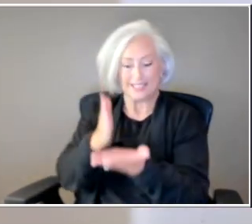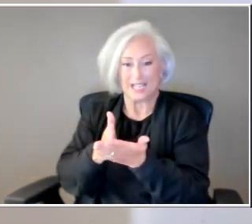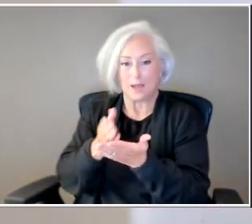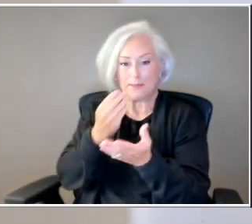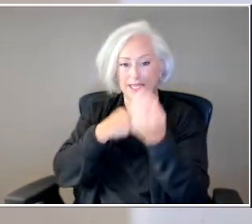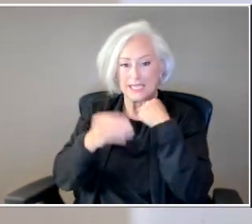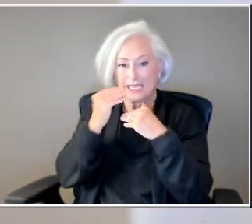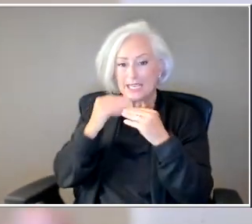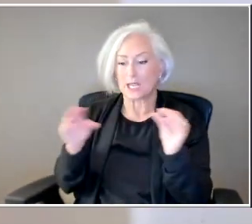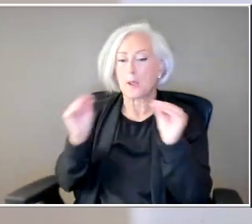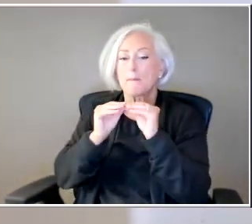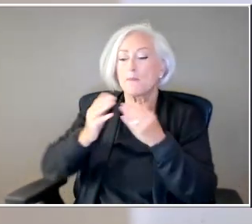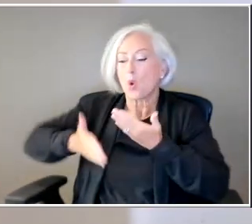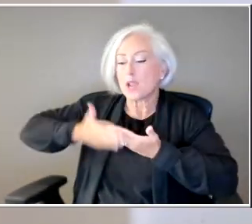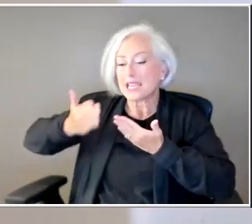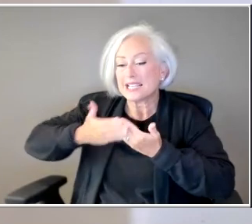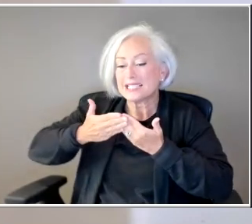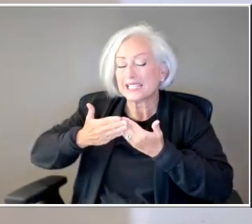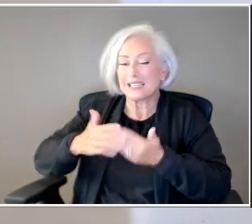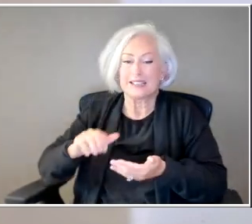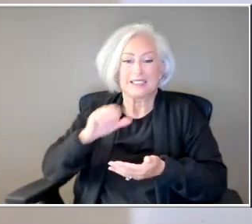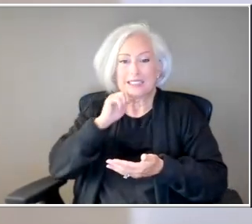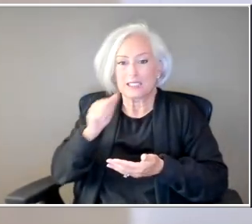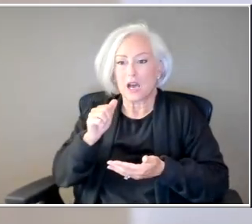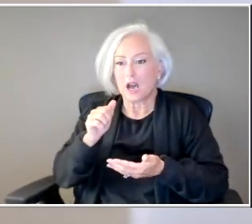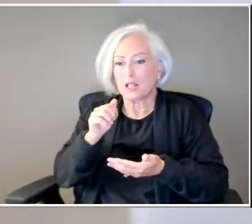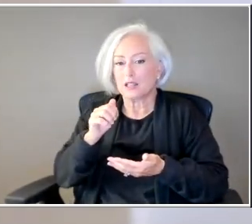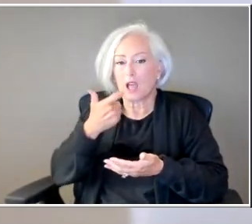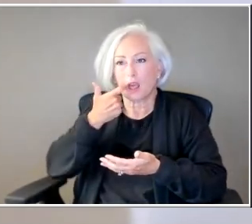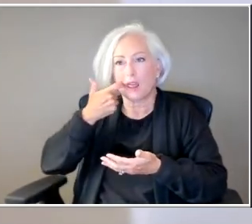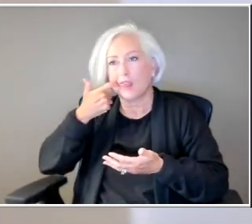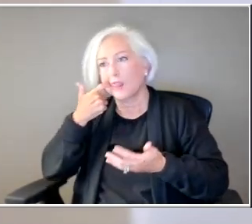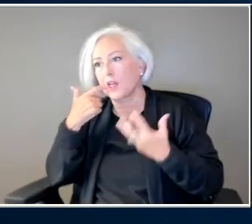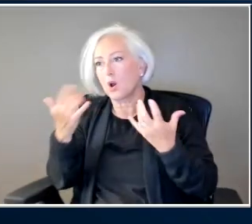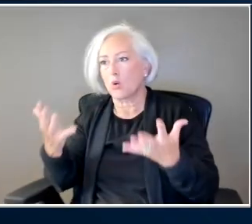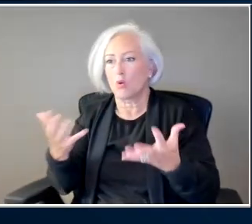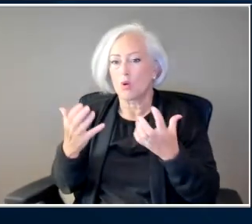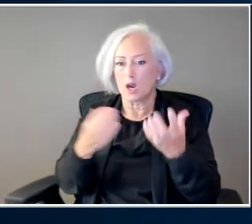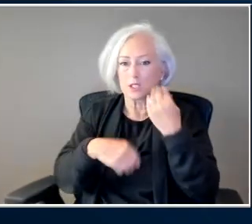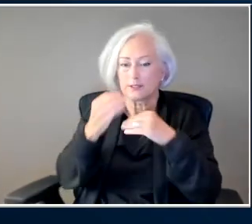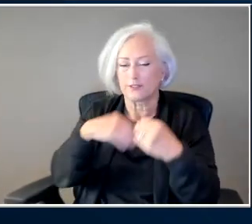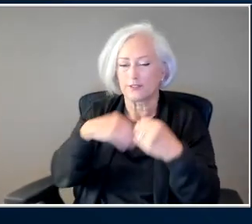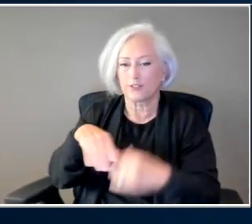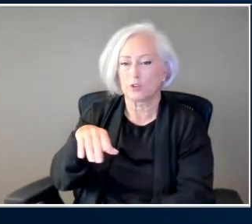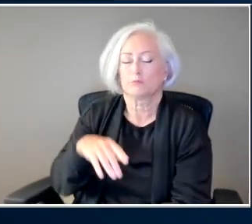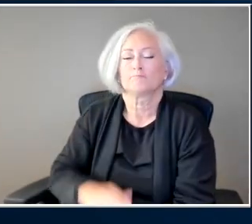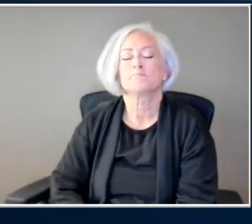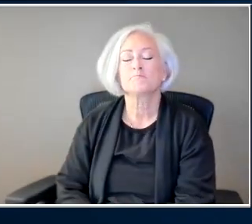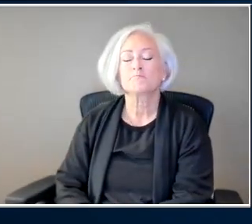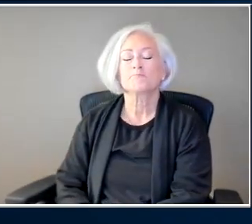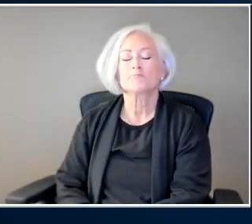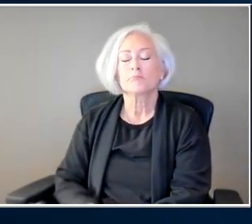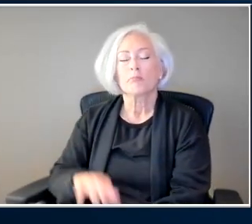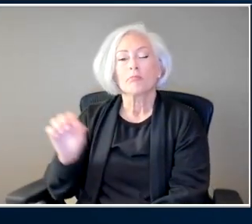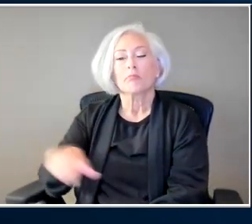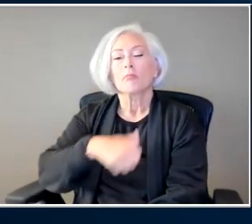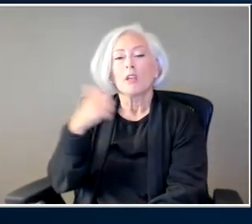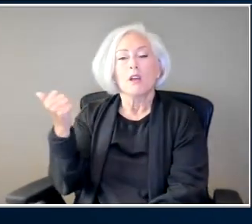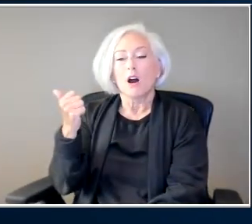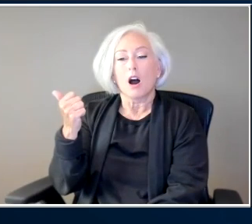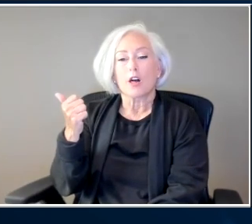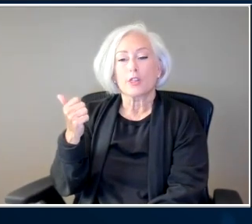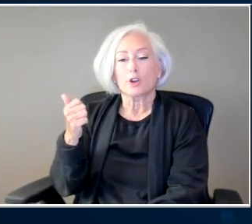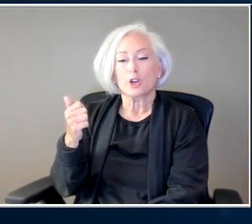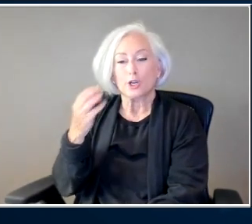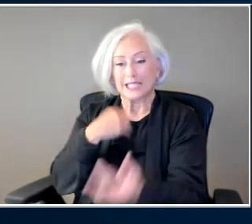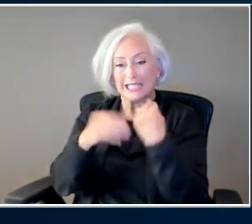more easily, and they're not having as many binge episodes. Do other eating disorder specialists feel the same? Is this a common